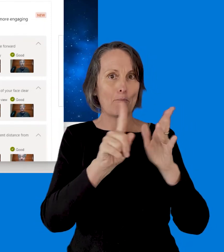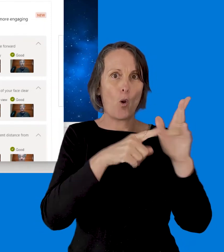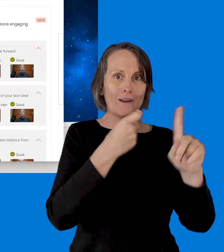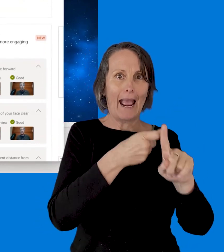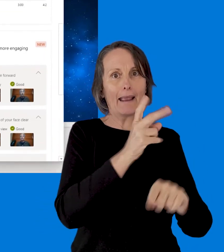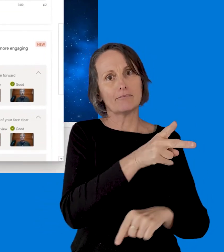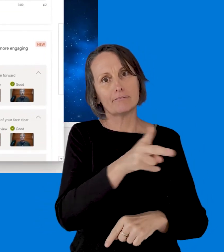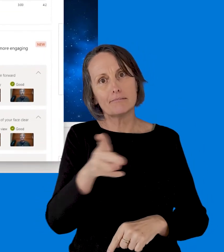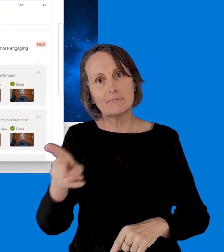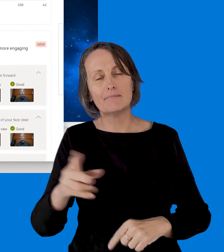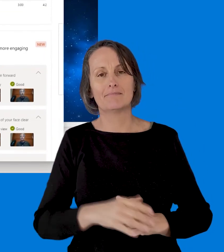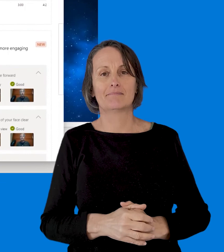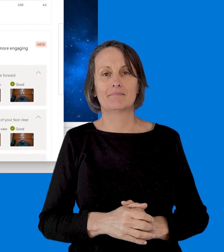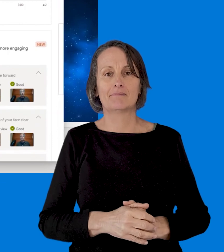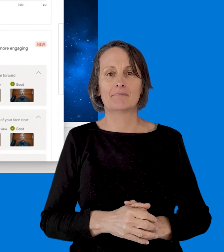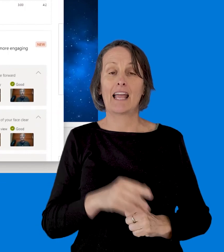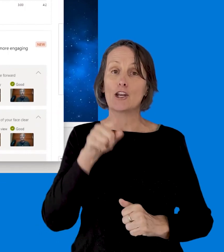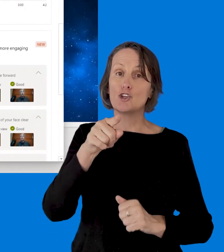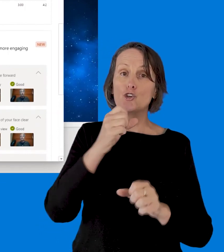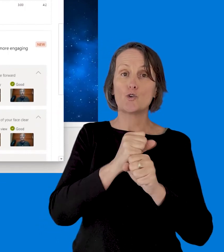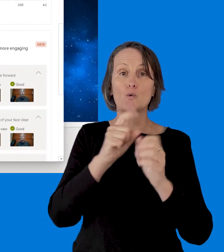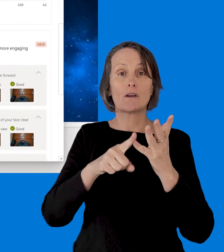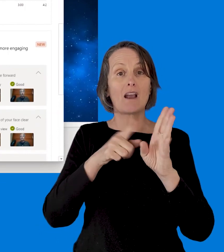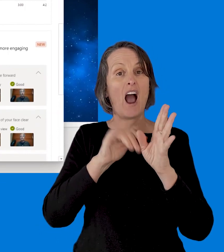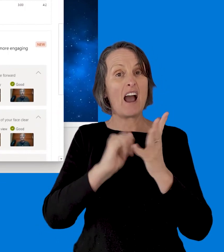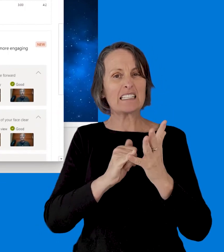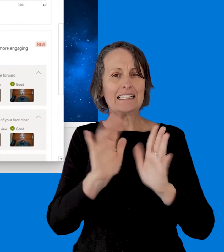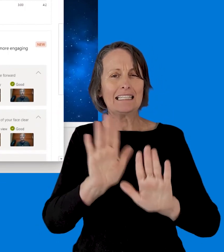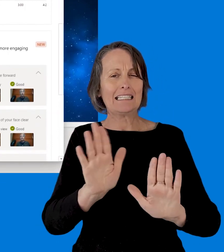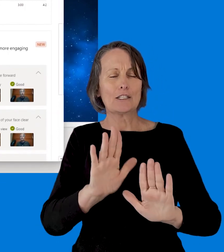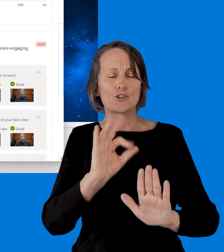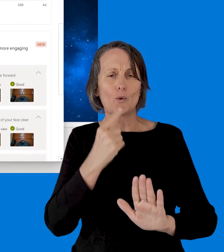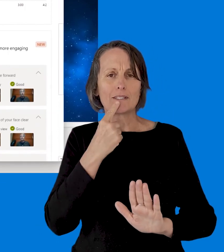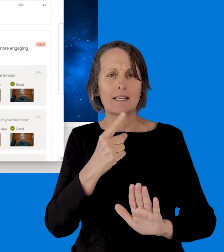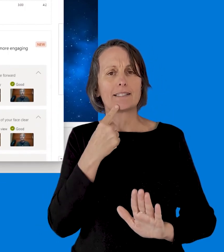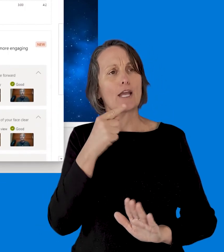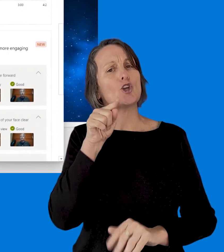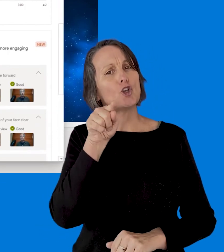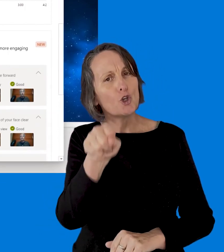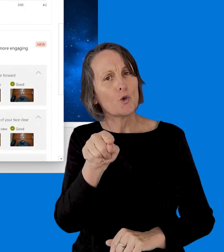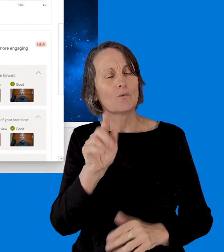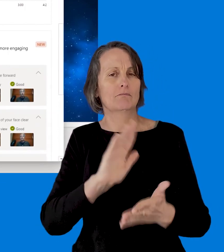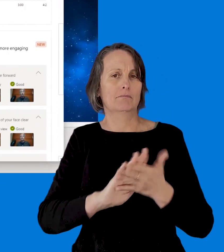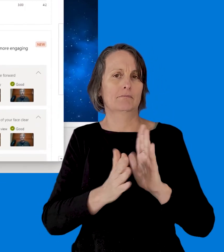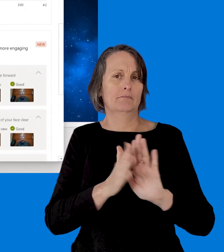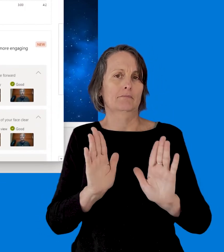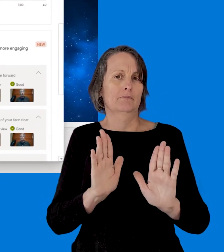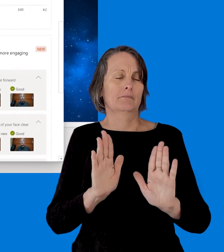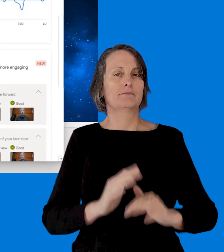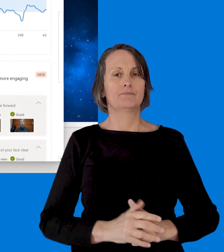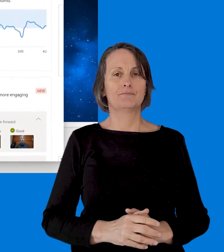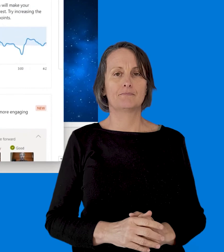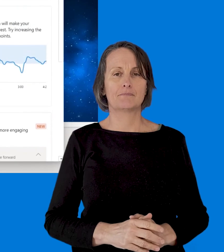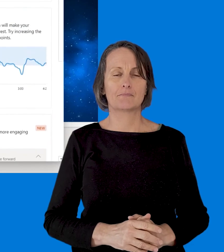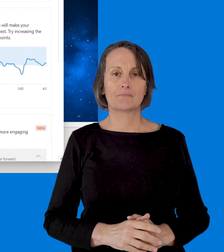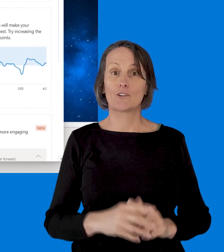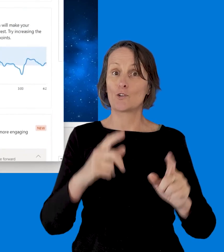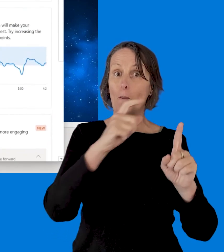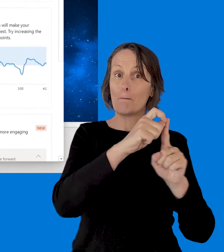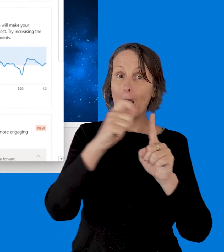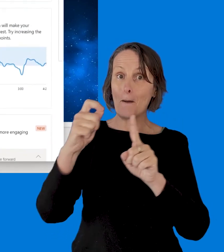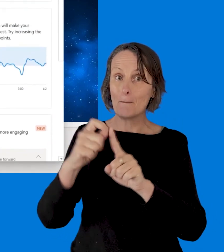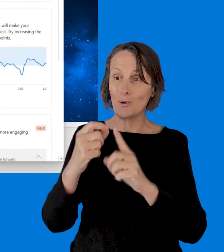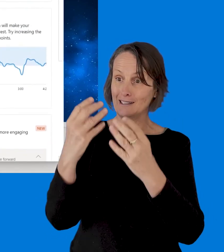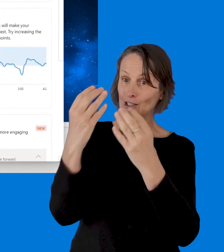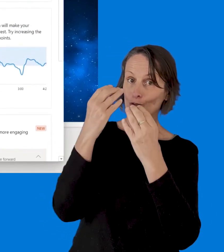as well. And sensitive phrases, instead of you guys, consider saying you instead, which is more inclusive language. So